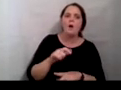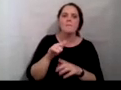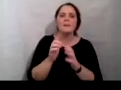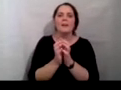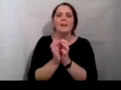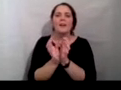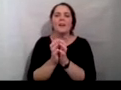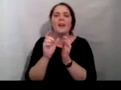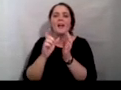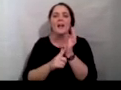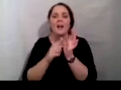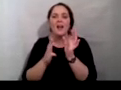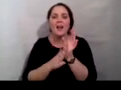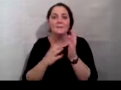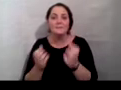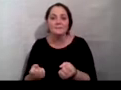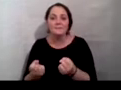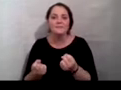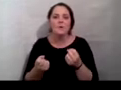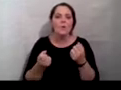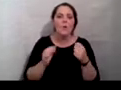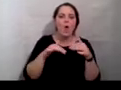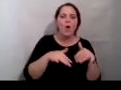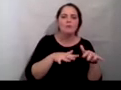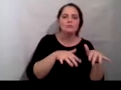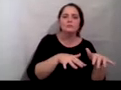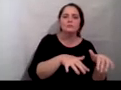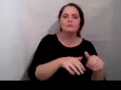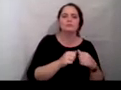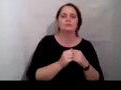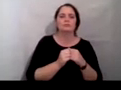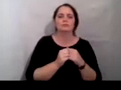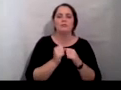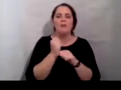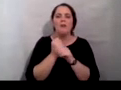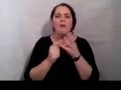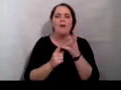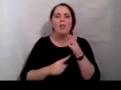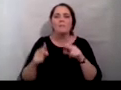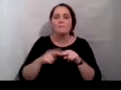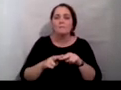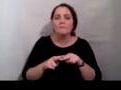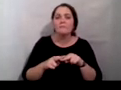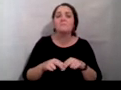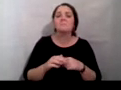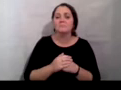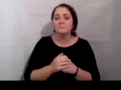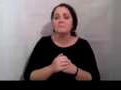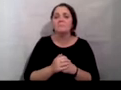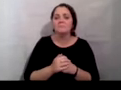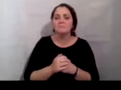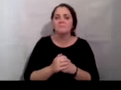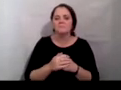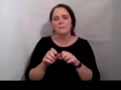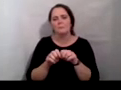clay pans, etc., and then going into the ocean or the Gulf there, etc. And